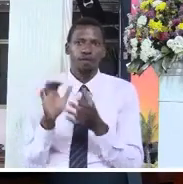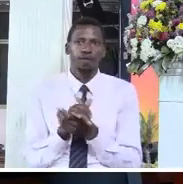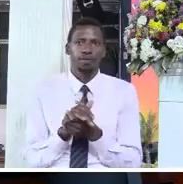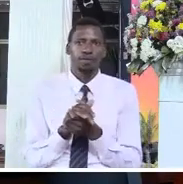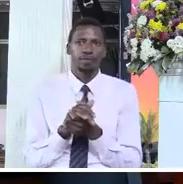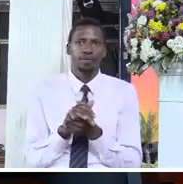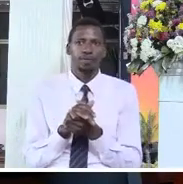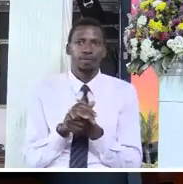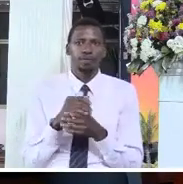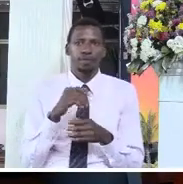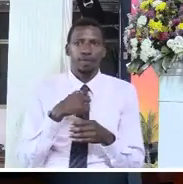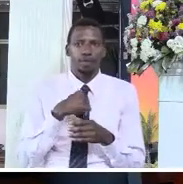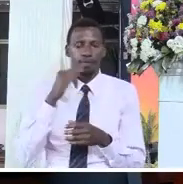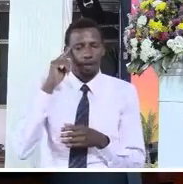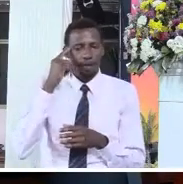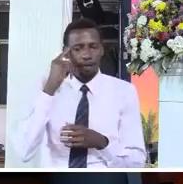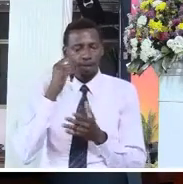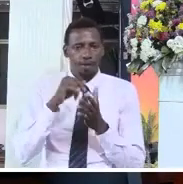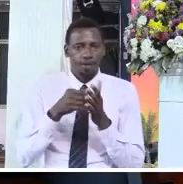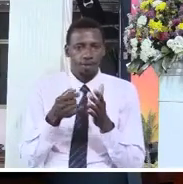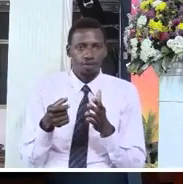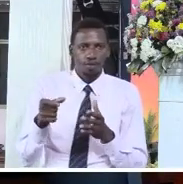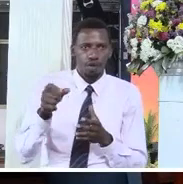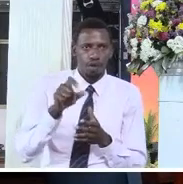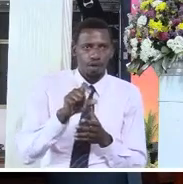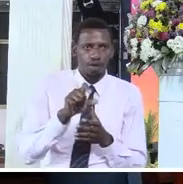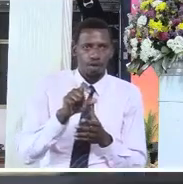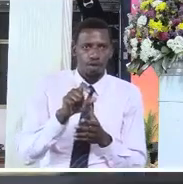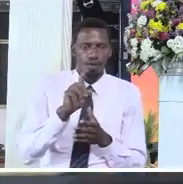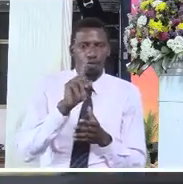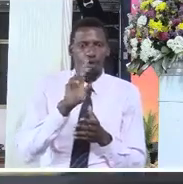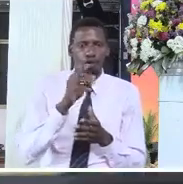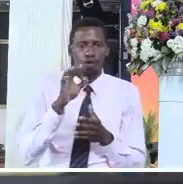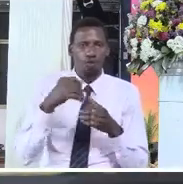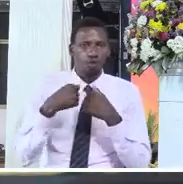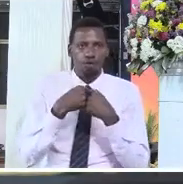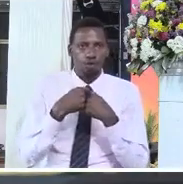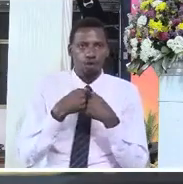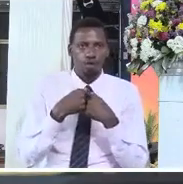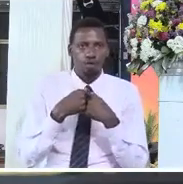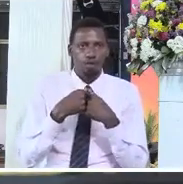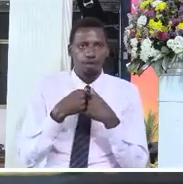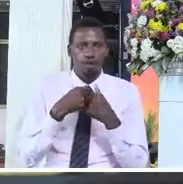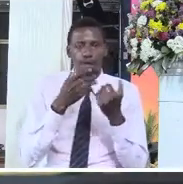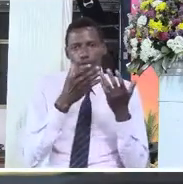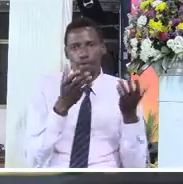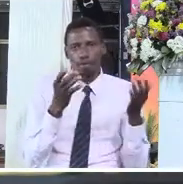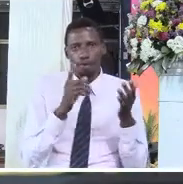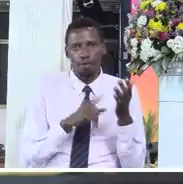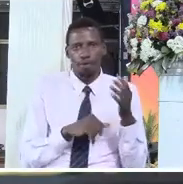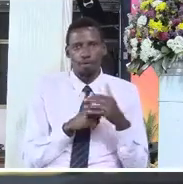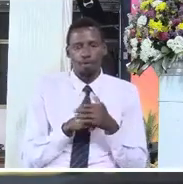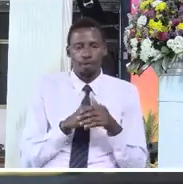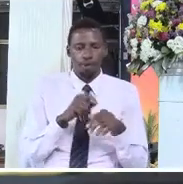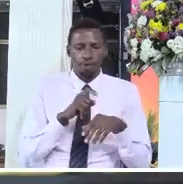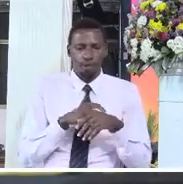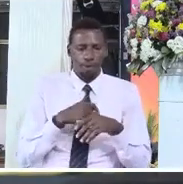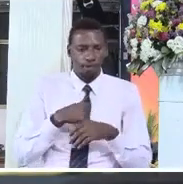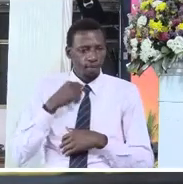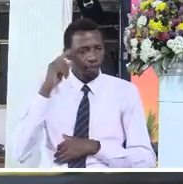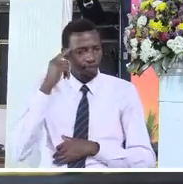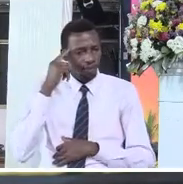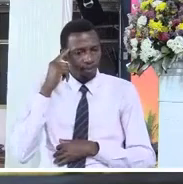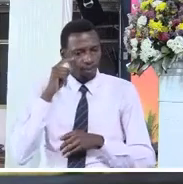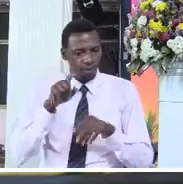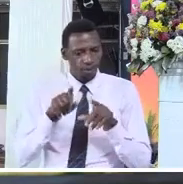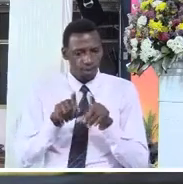I think just to add something on one of the challenges before I tackle that, if I reflect also as a student